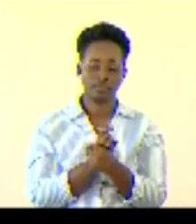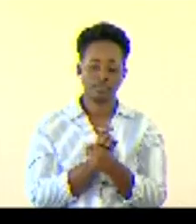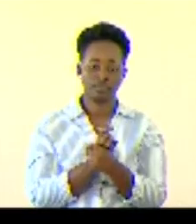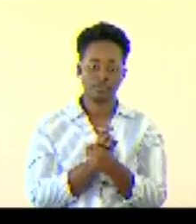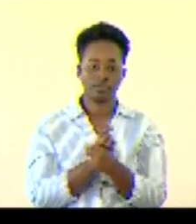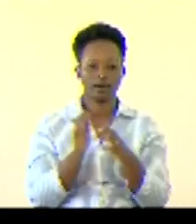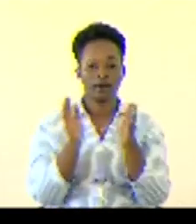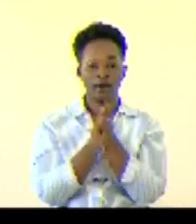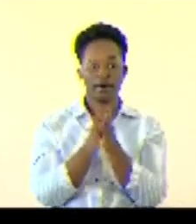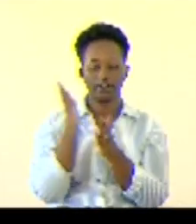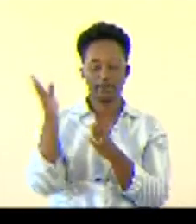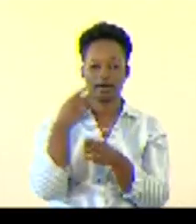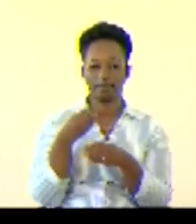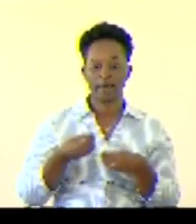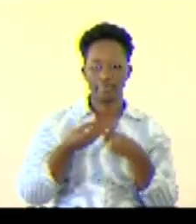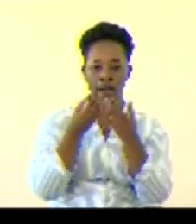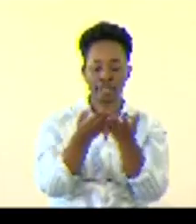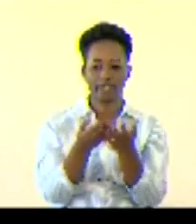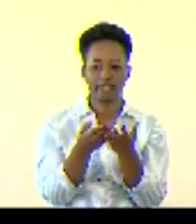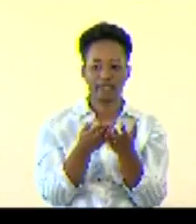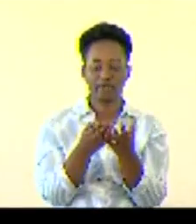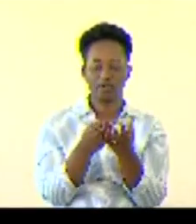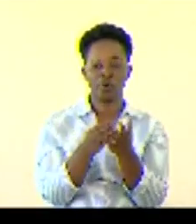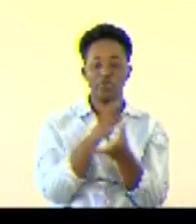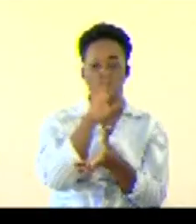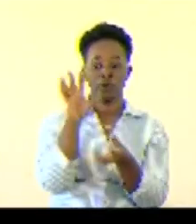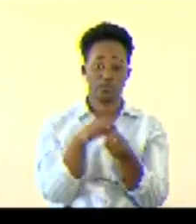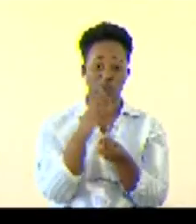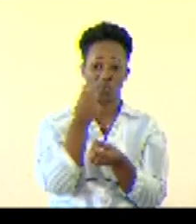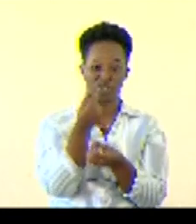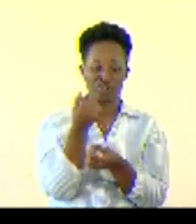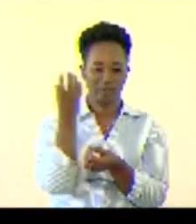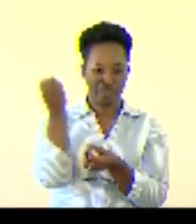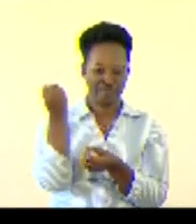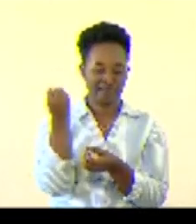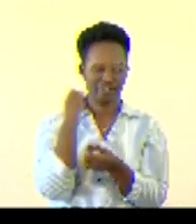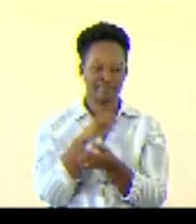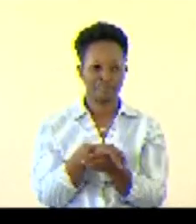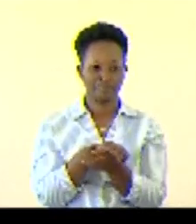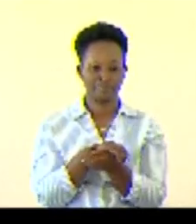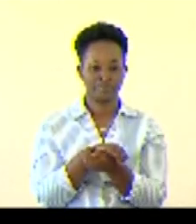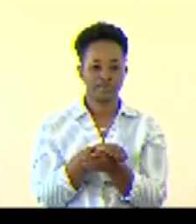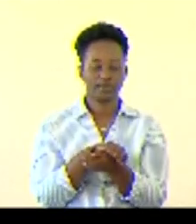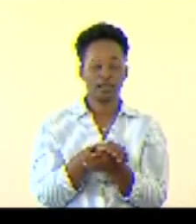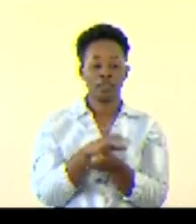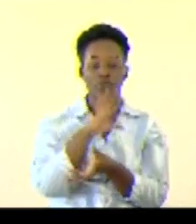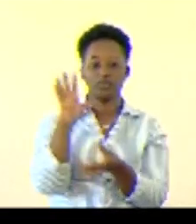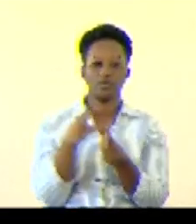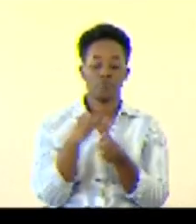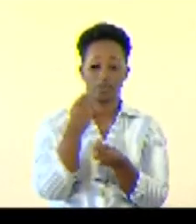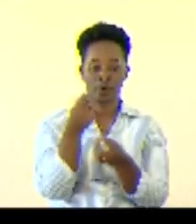total revenue. And here we have been given the total costs incurred. So total costs, it is